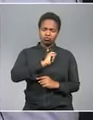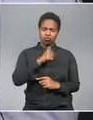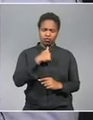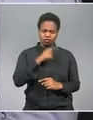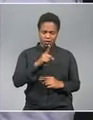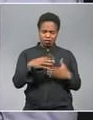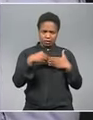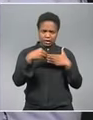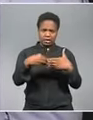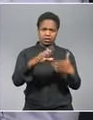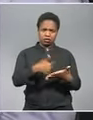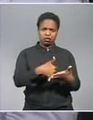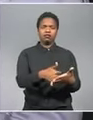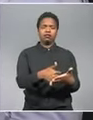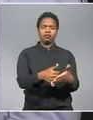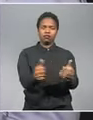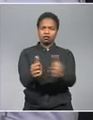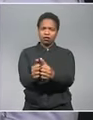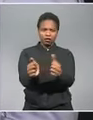lead and partner with other